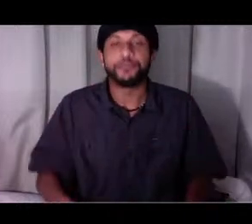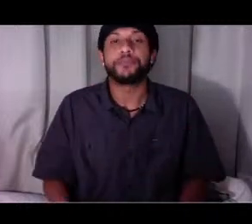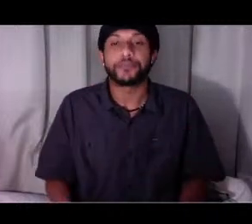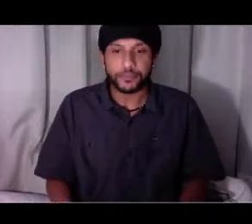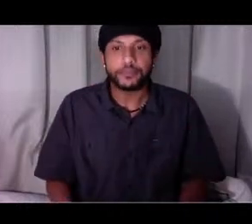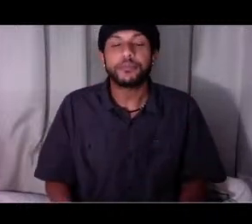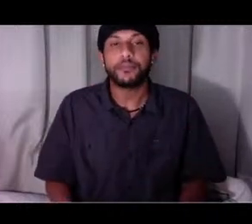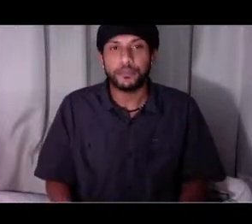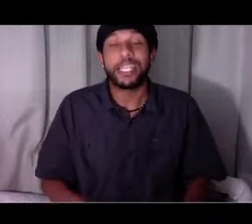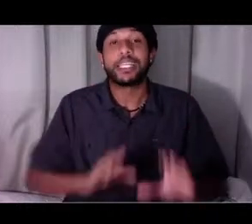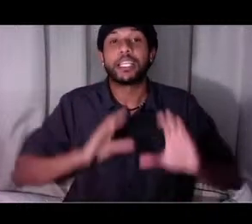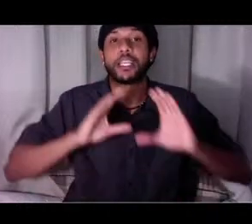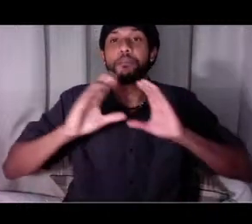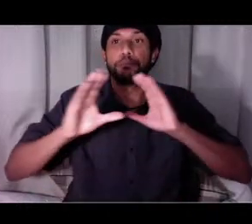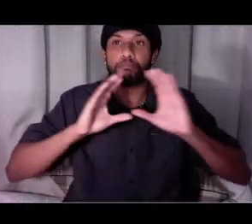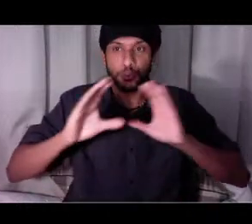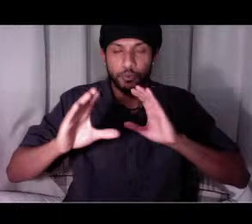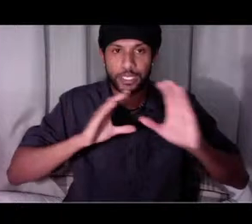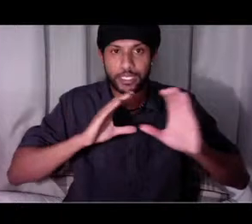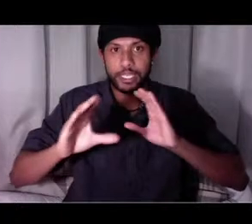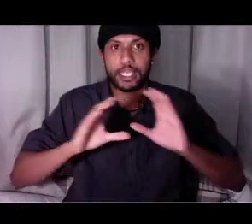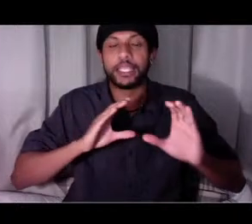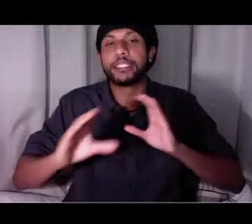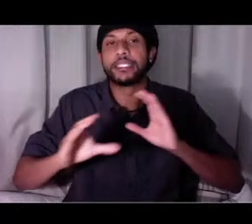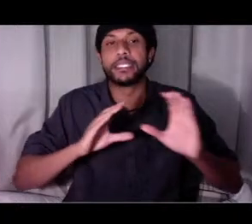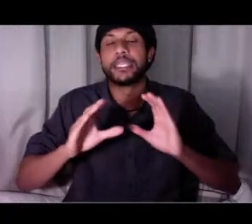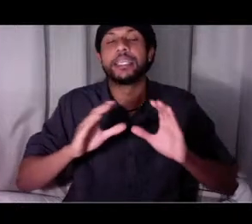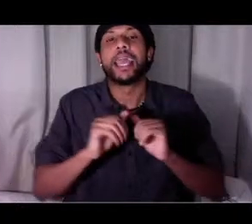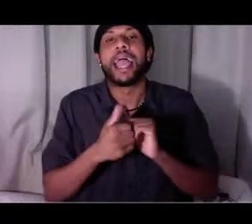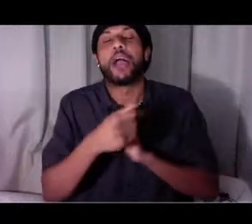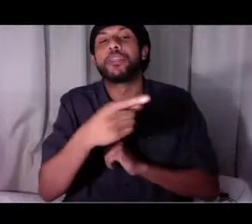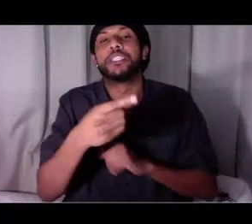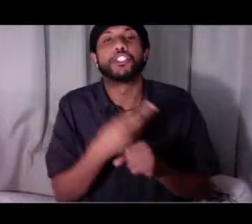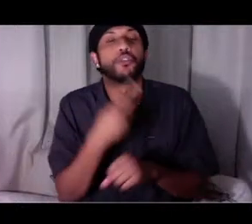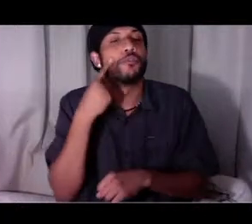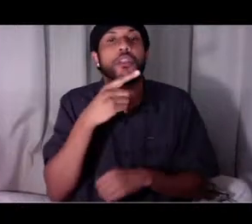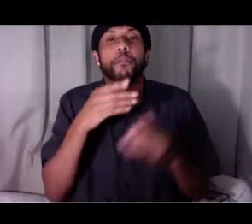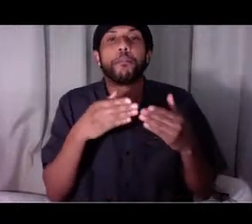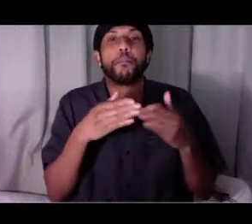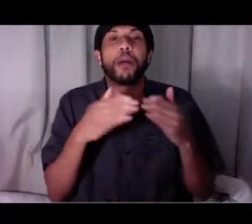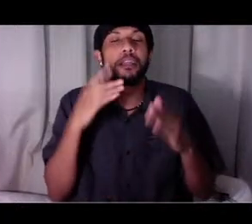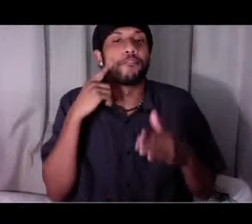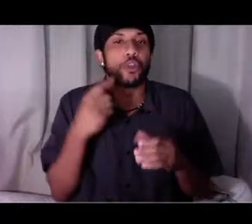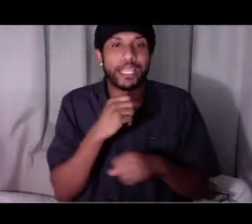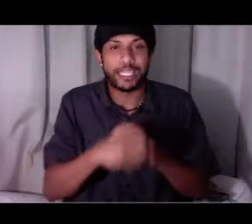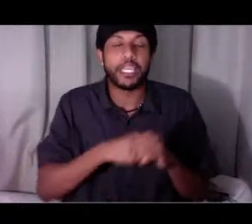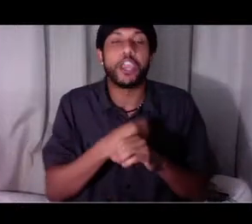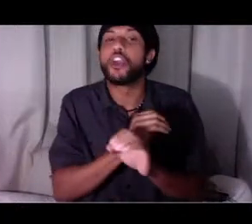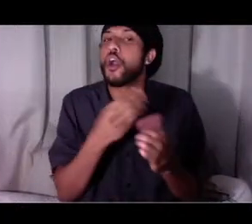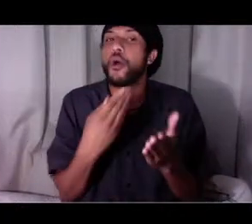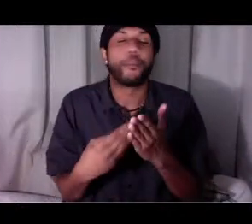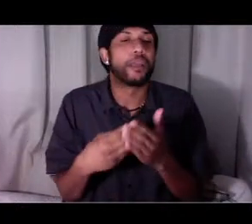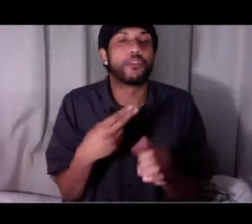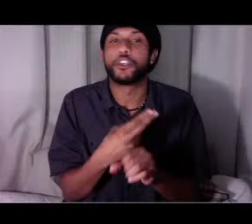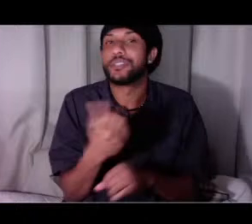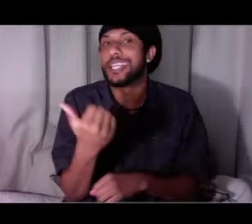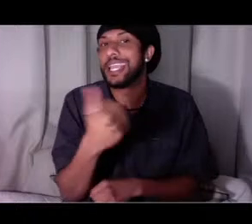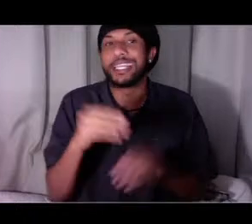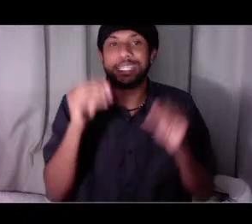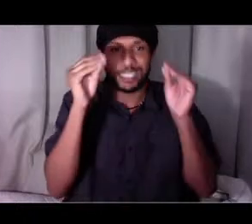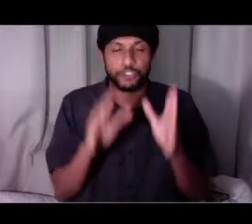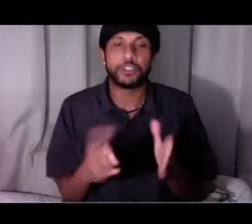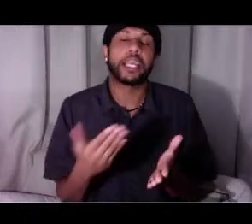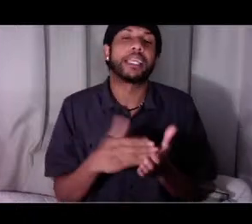and to communicate how effective this is carried out to the public during the year no funds were used for any teachers